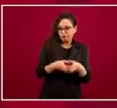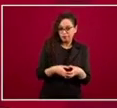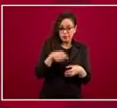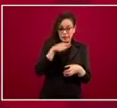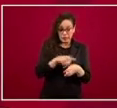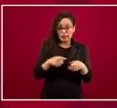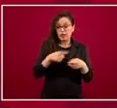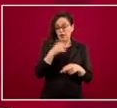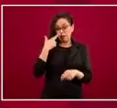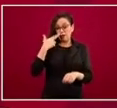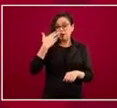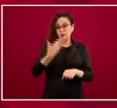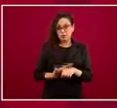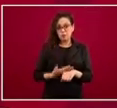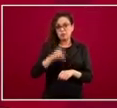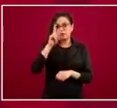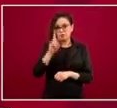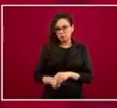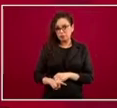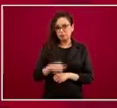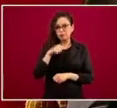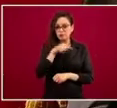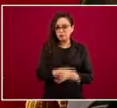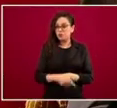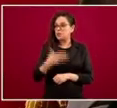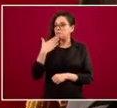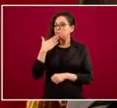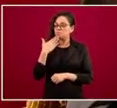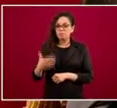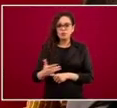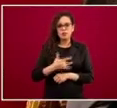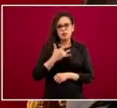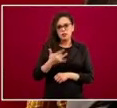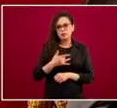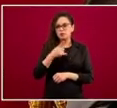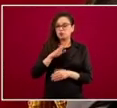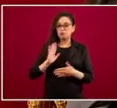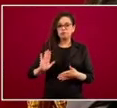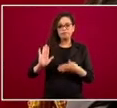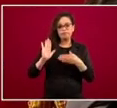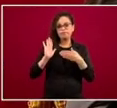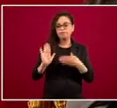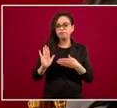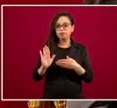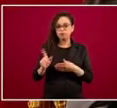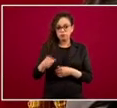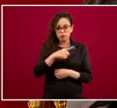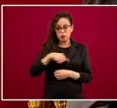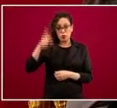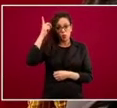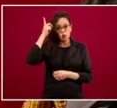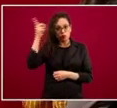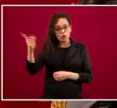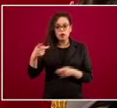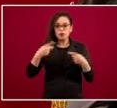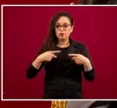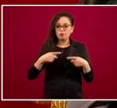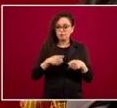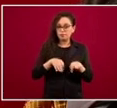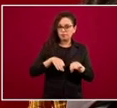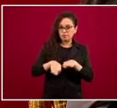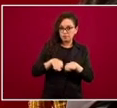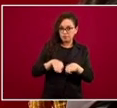those highly responsible businesses, small businesses, medium businesses, large